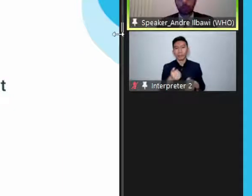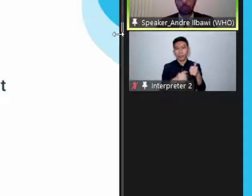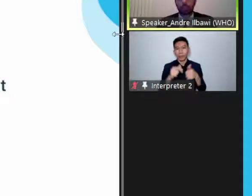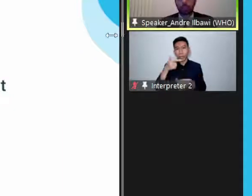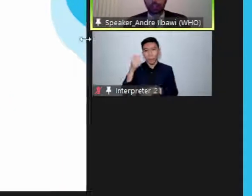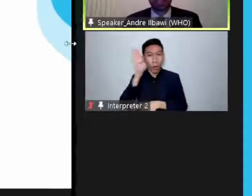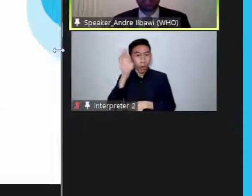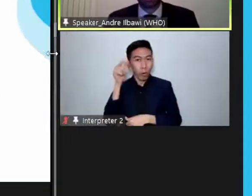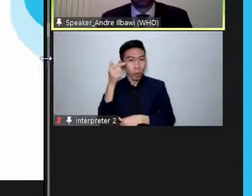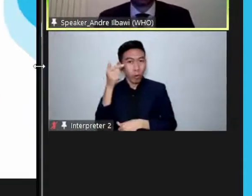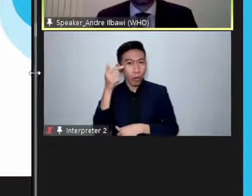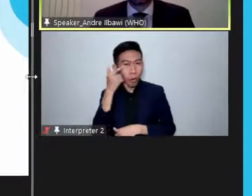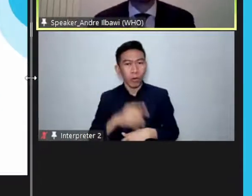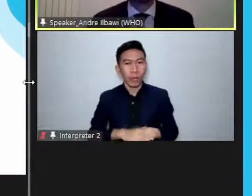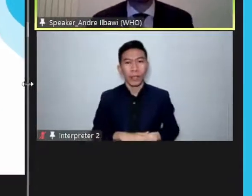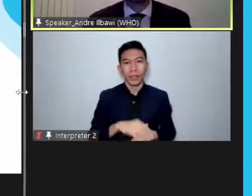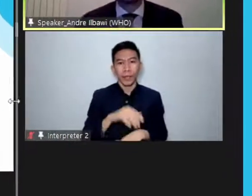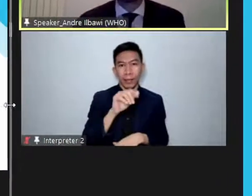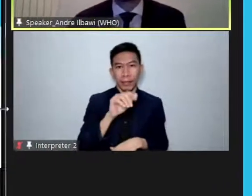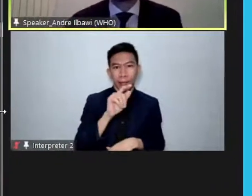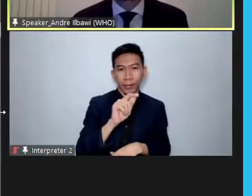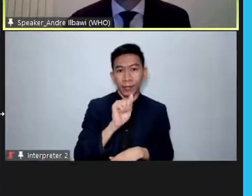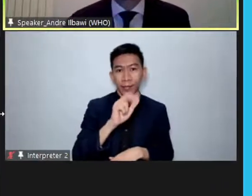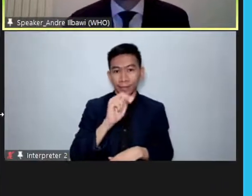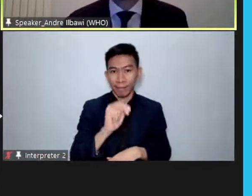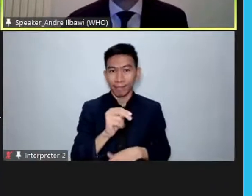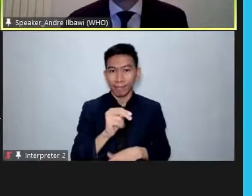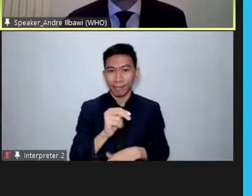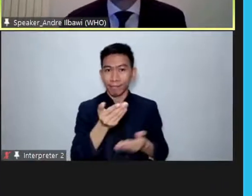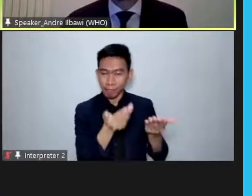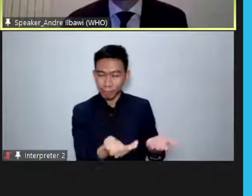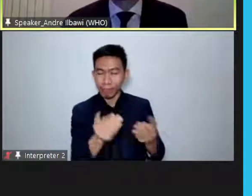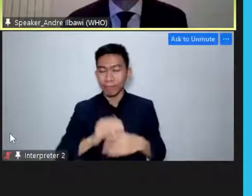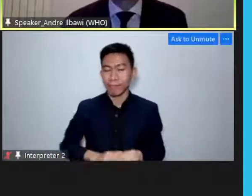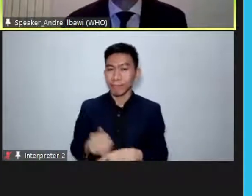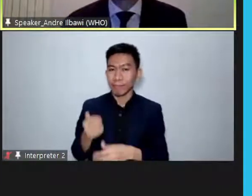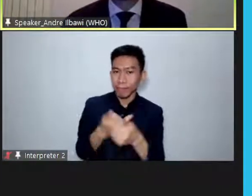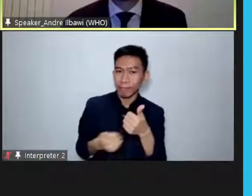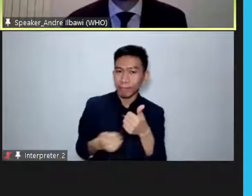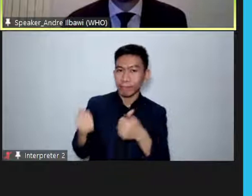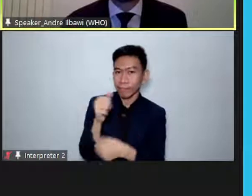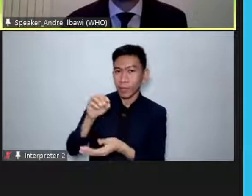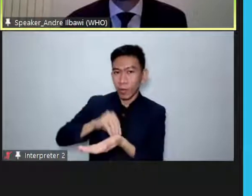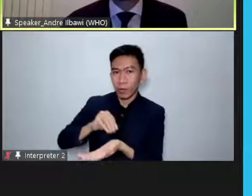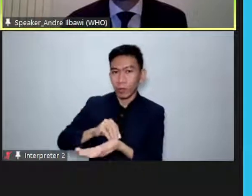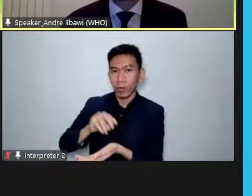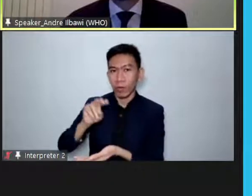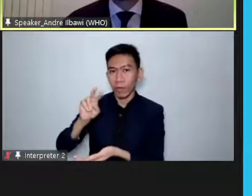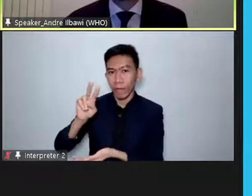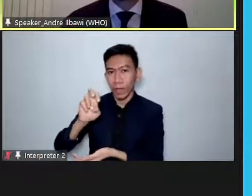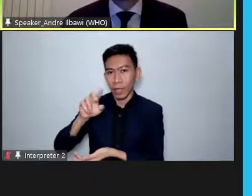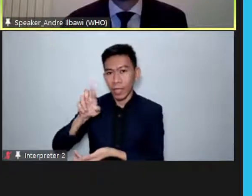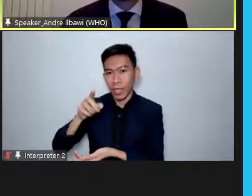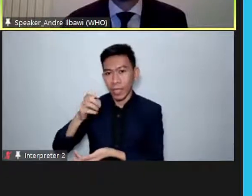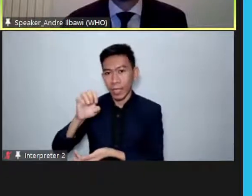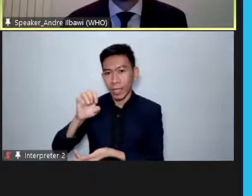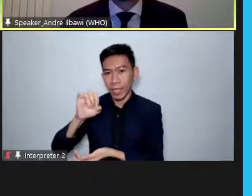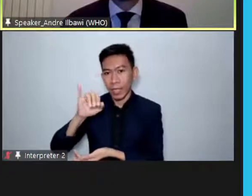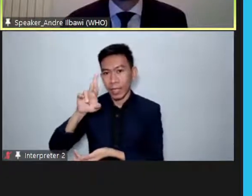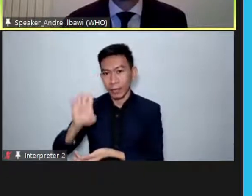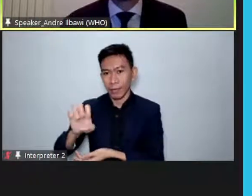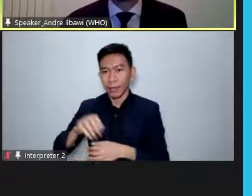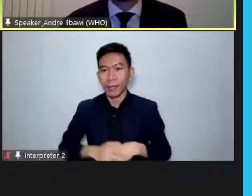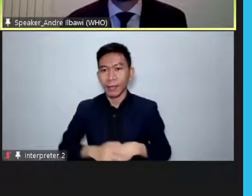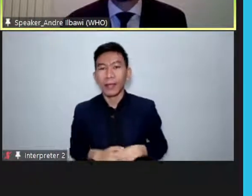Chair, Ms. Tan, esteemed Dr. Maria Rosario, dear WR of the Philippines